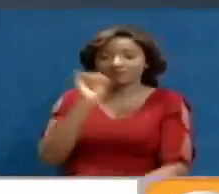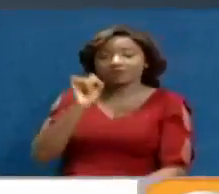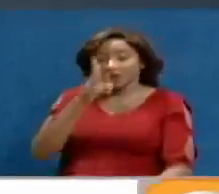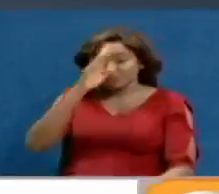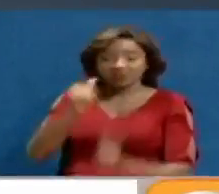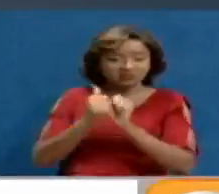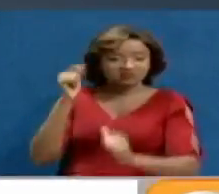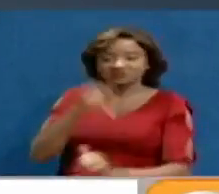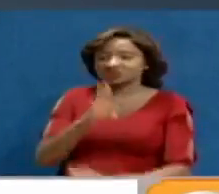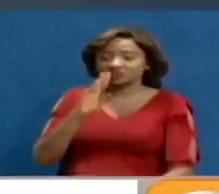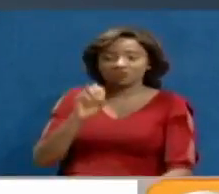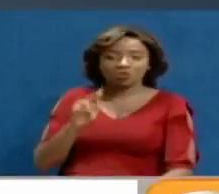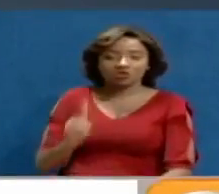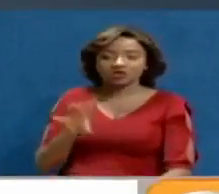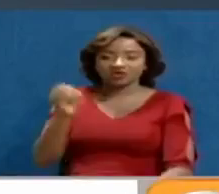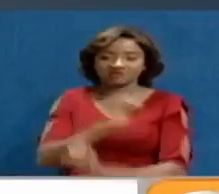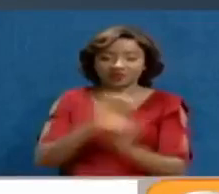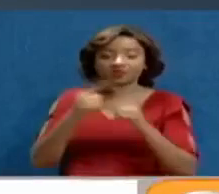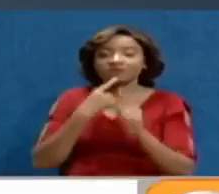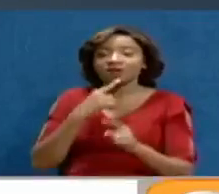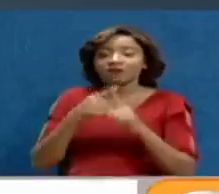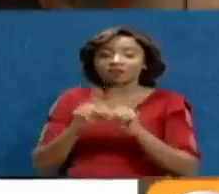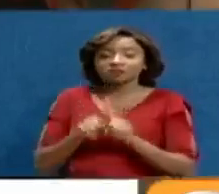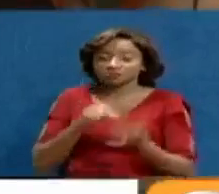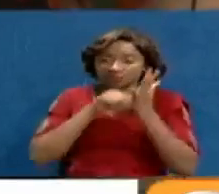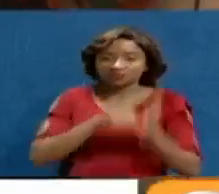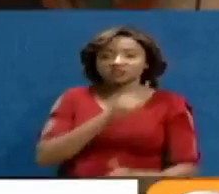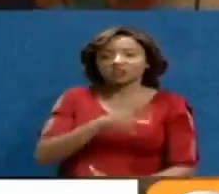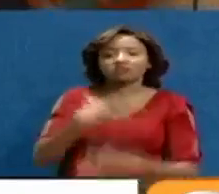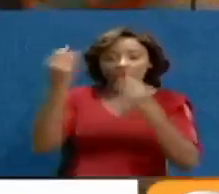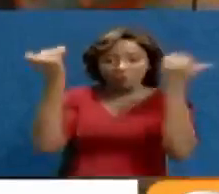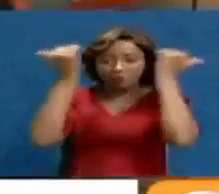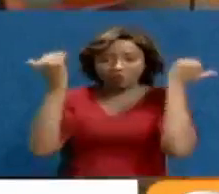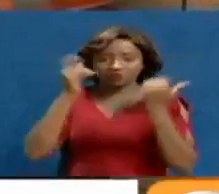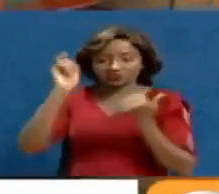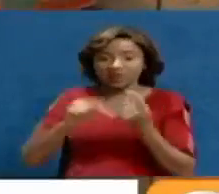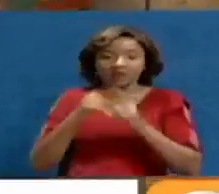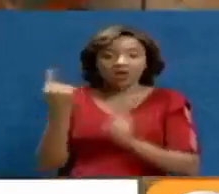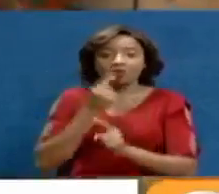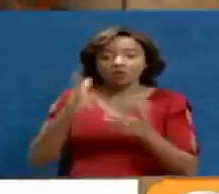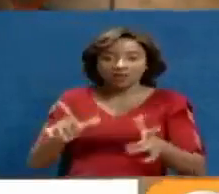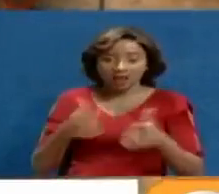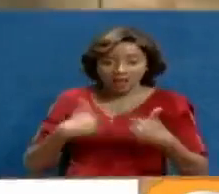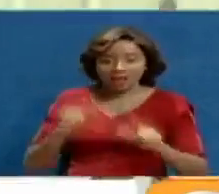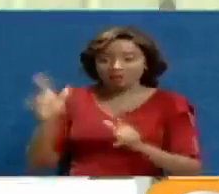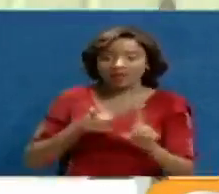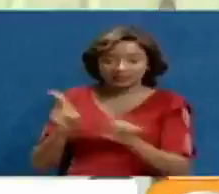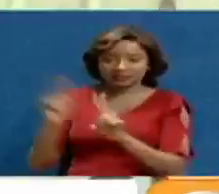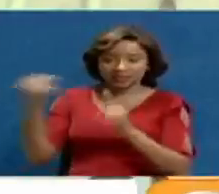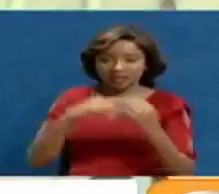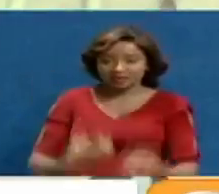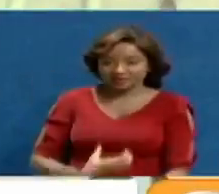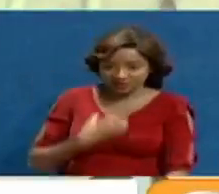officers denied Genson the bond and insisted that he should be arraigned, but only allowed his sister to visit.